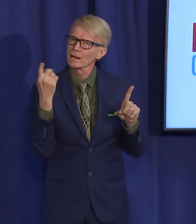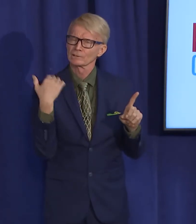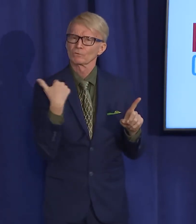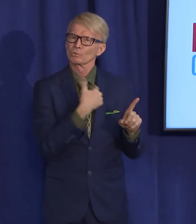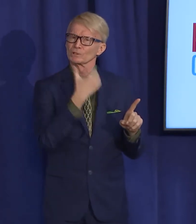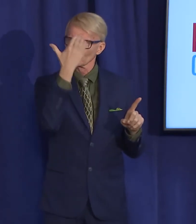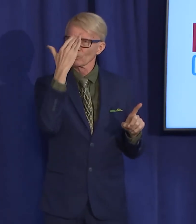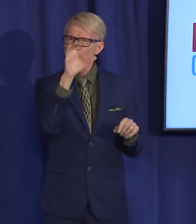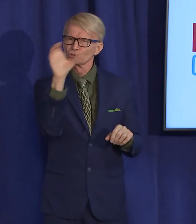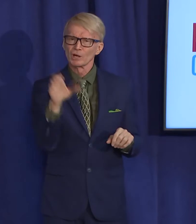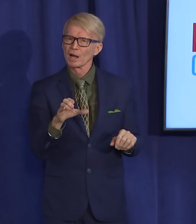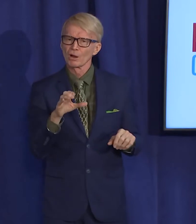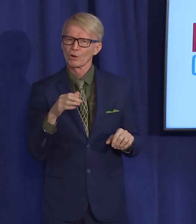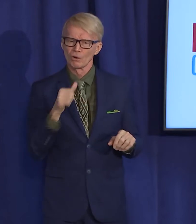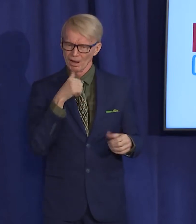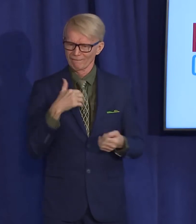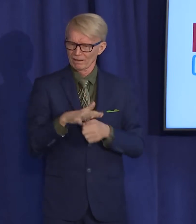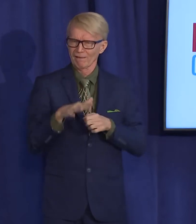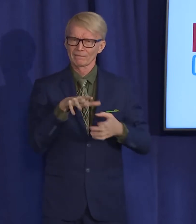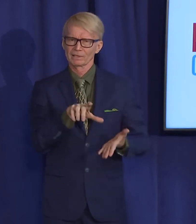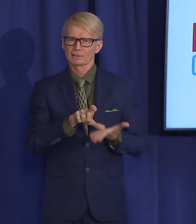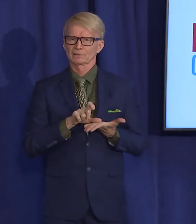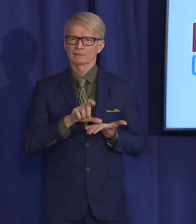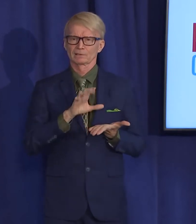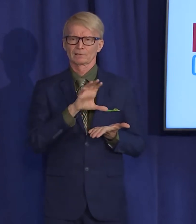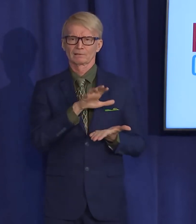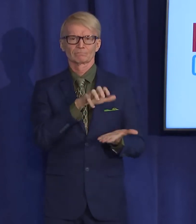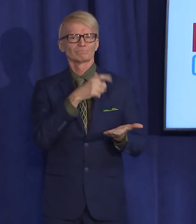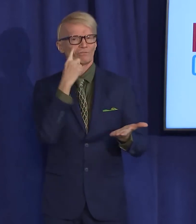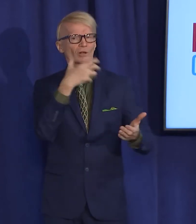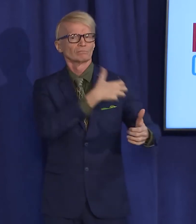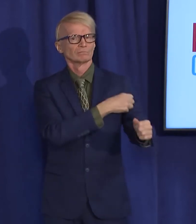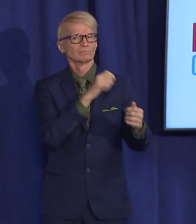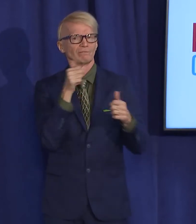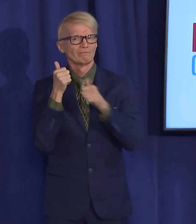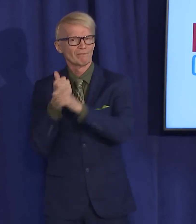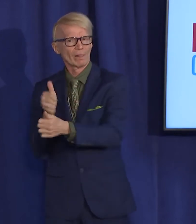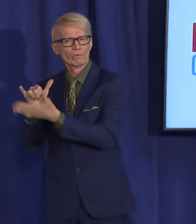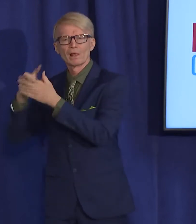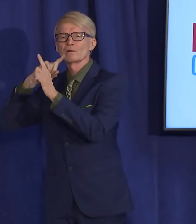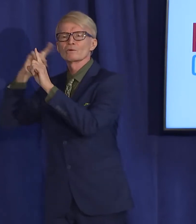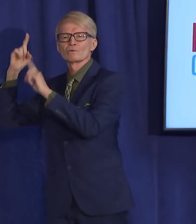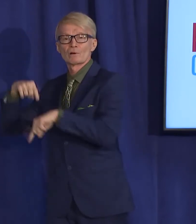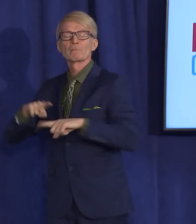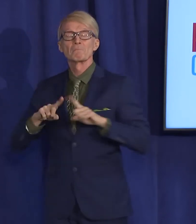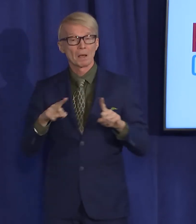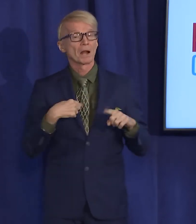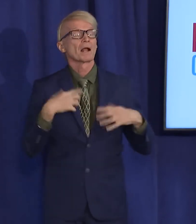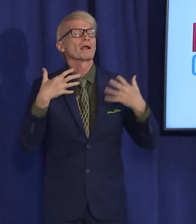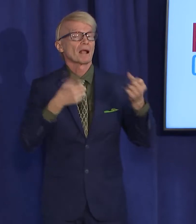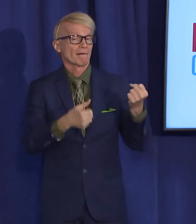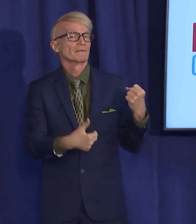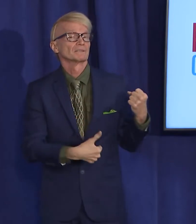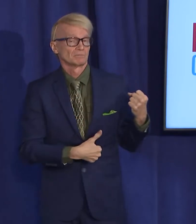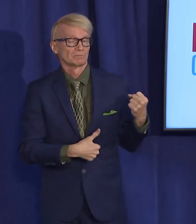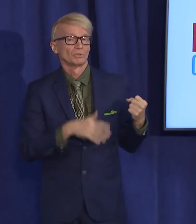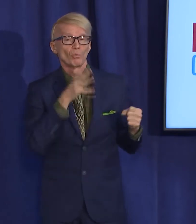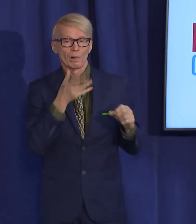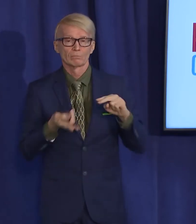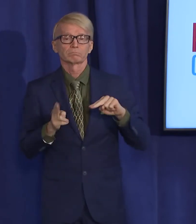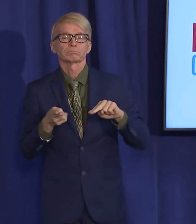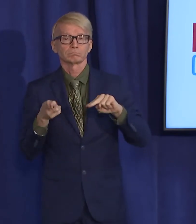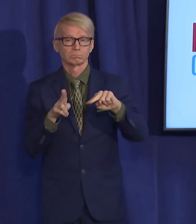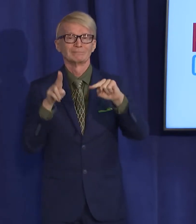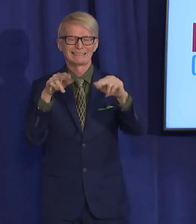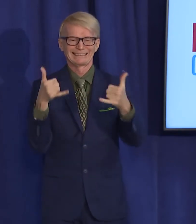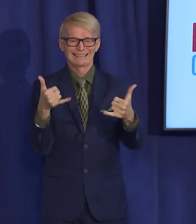that timeline. But I'm taking it as a sign that the federal government is confident that vaccine supply will ramp up even faster